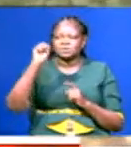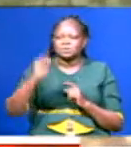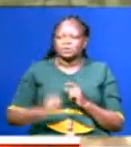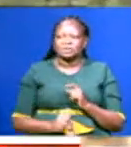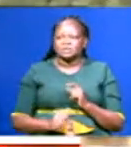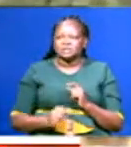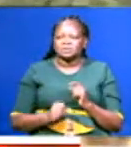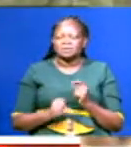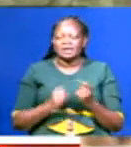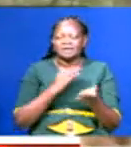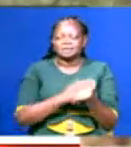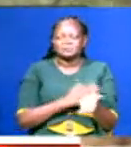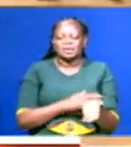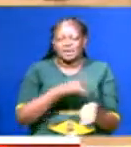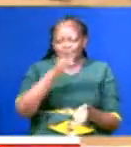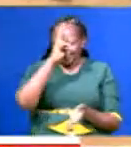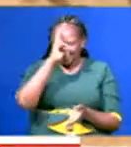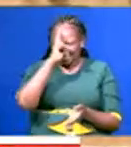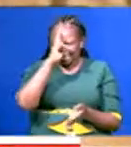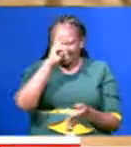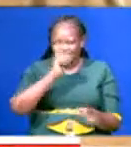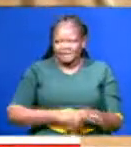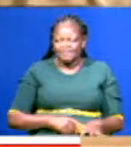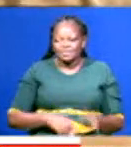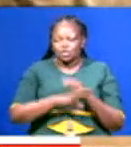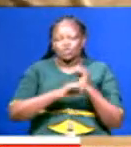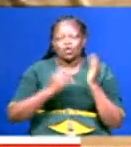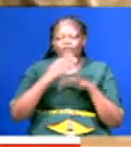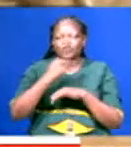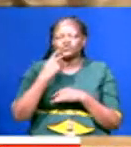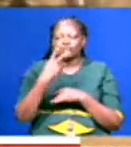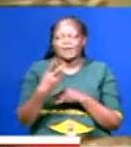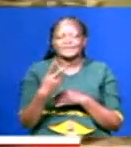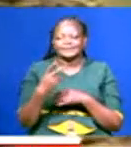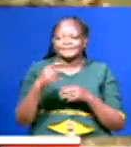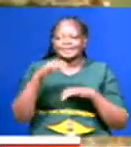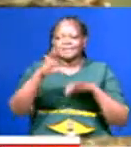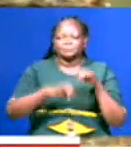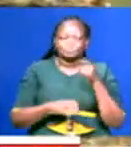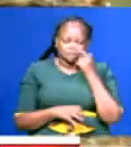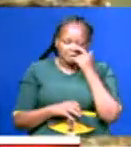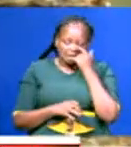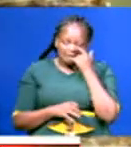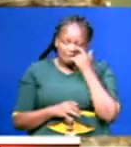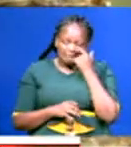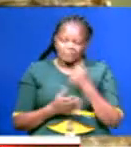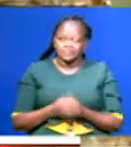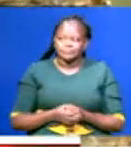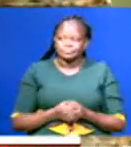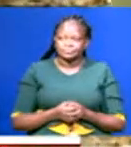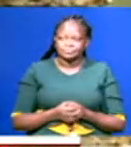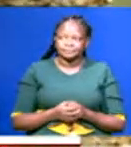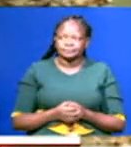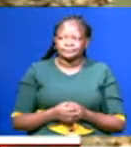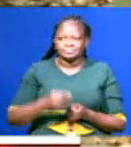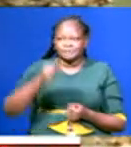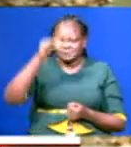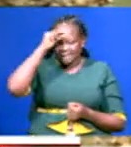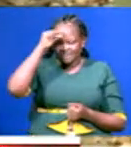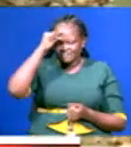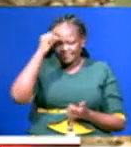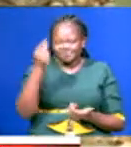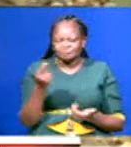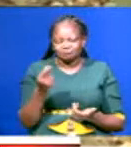police reservist while making away with over 200 head of livestock. In the meantime, the government is engaging